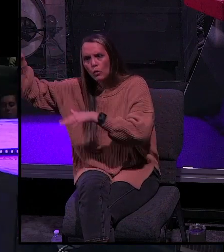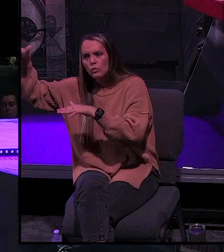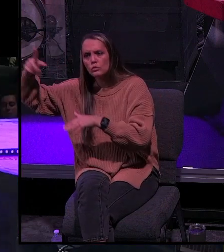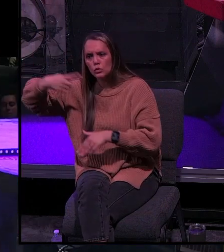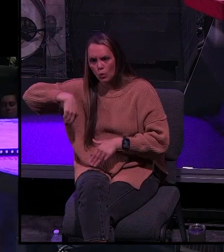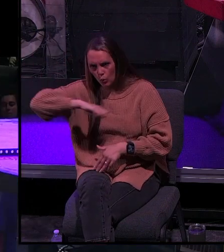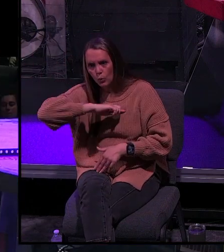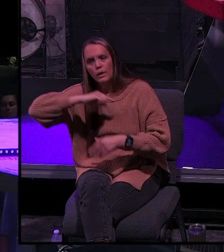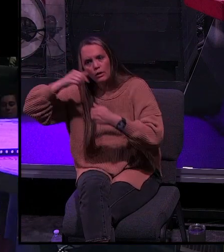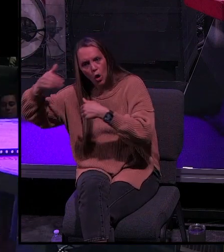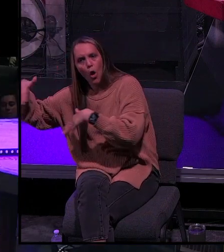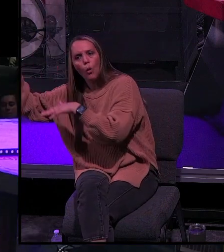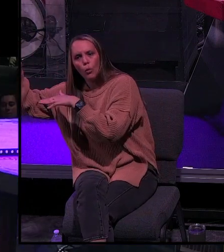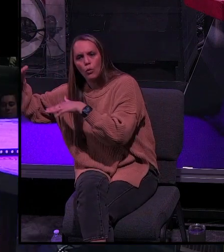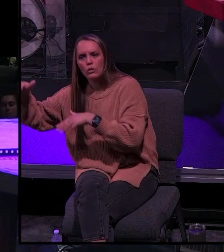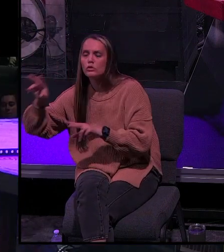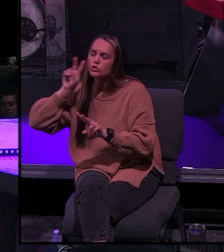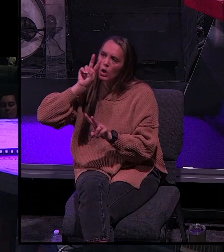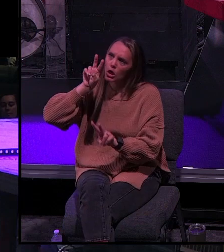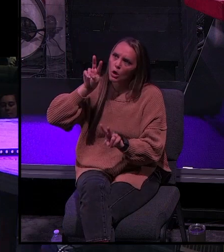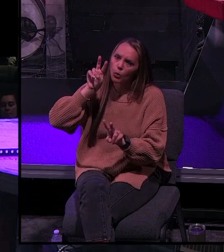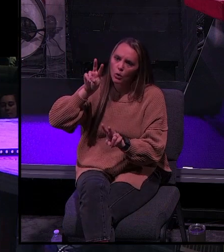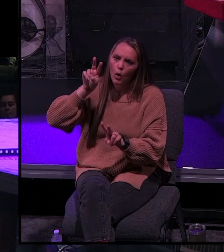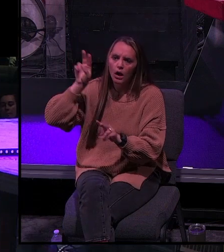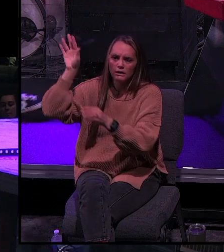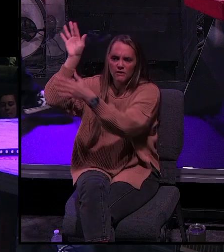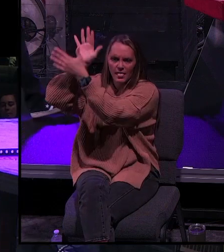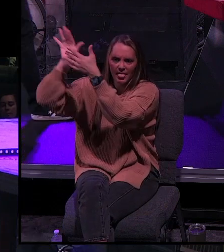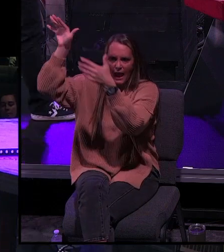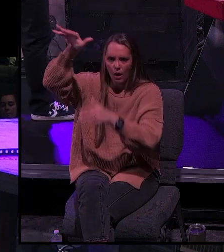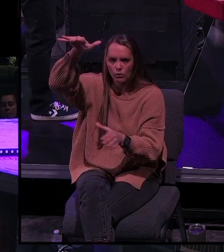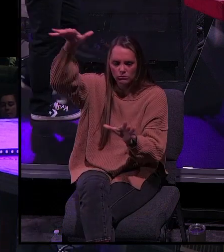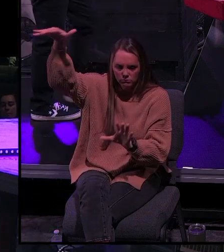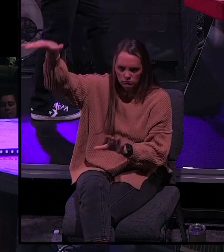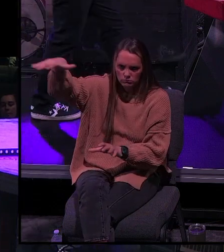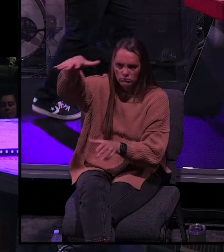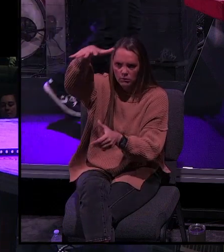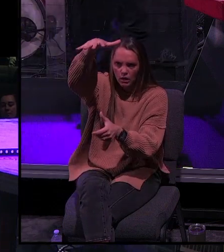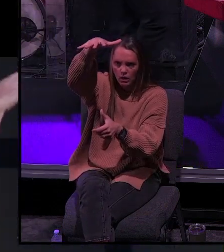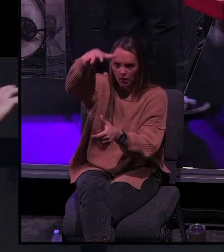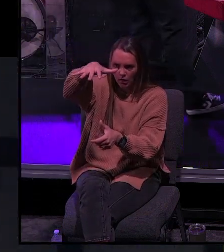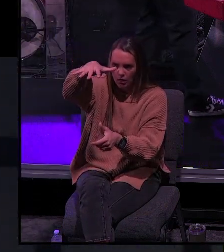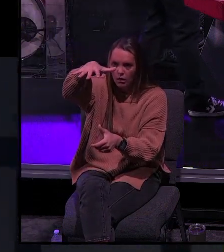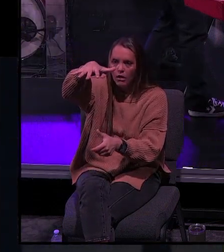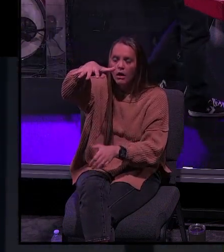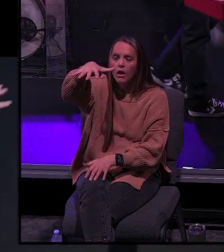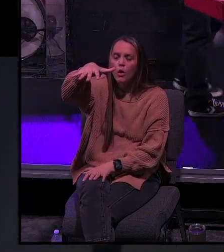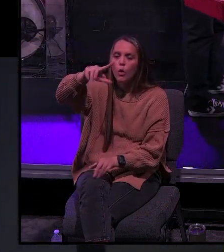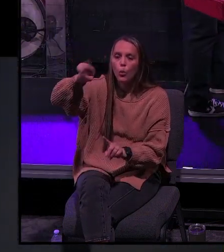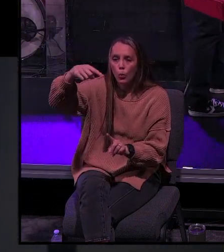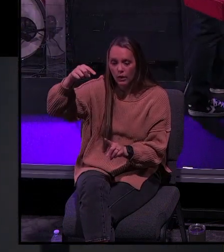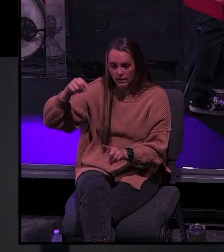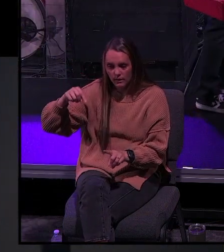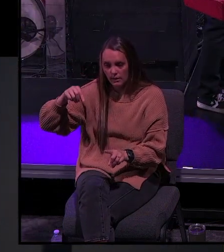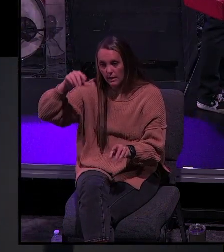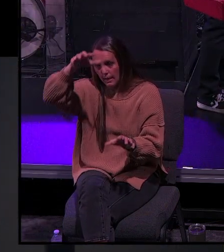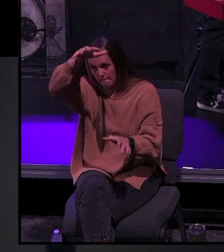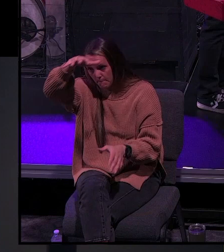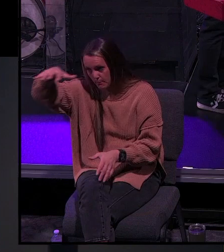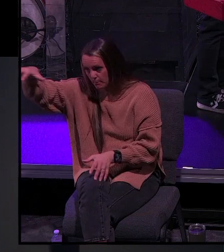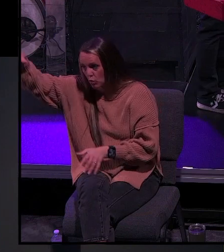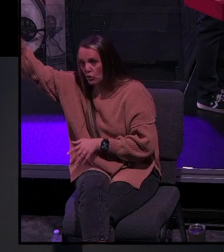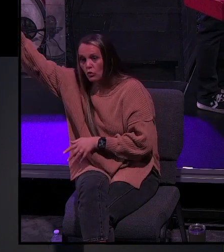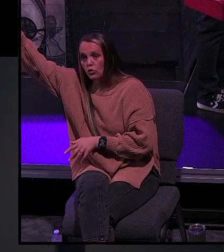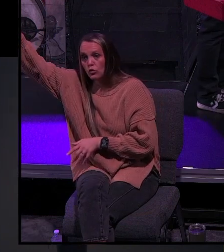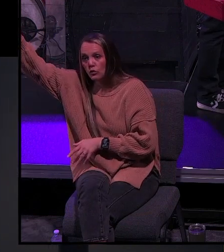and the cloud would descend over the tabernacle. And as long as the cloud was there, that's where they would be. But when the cloud moved, that's when they would move it. Where he